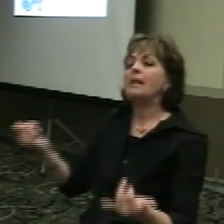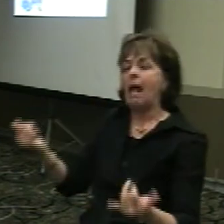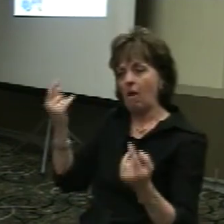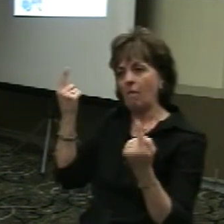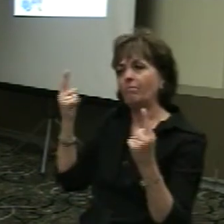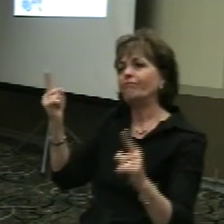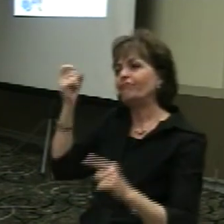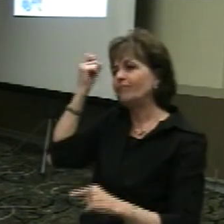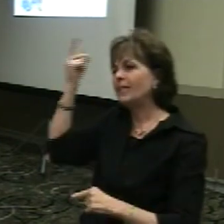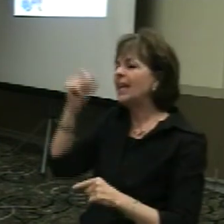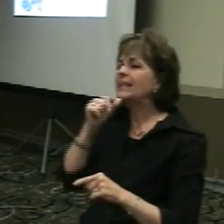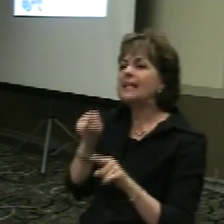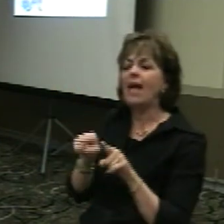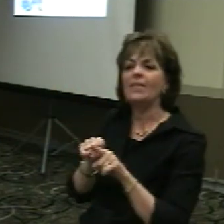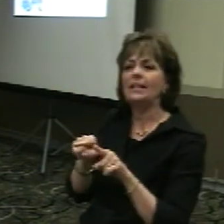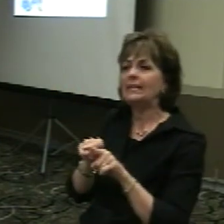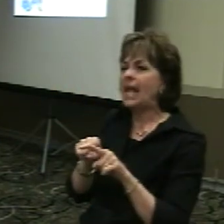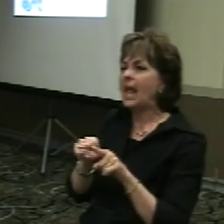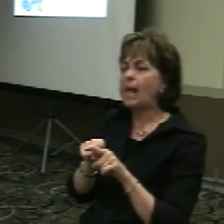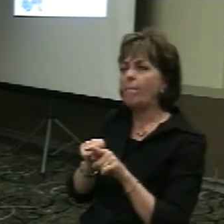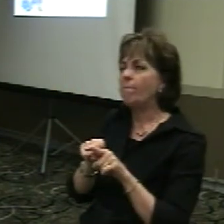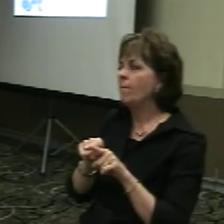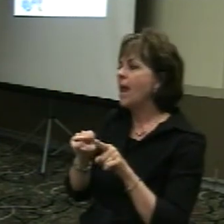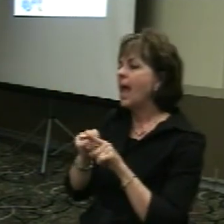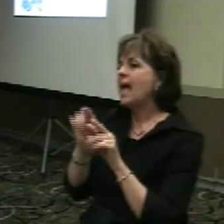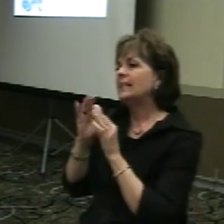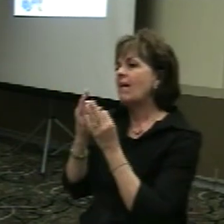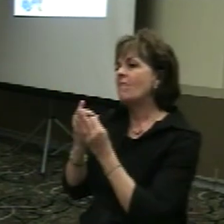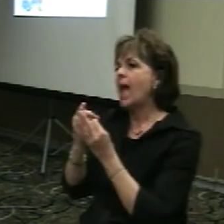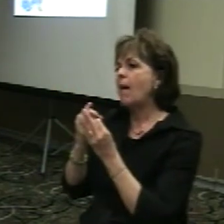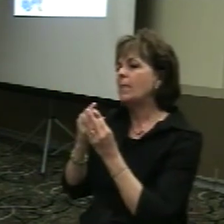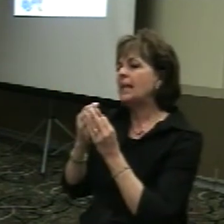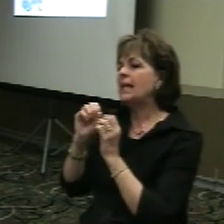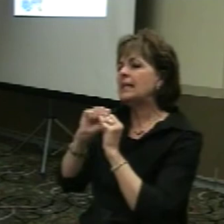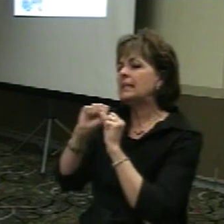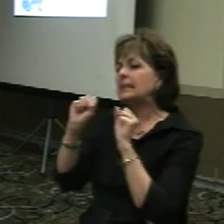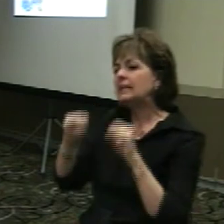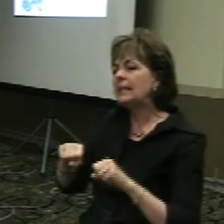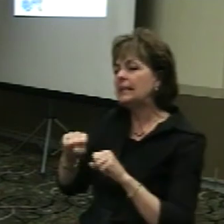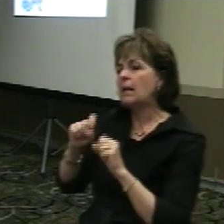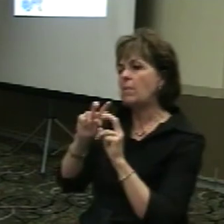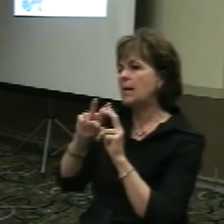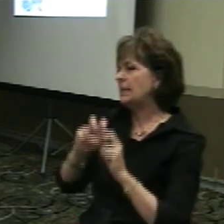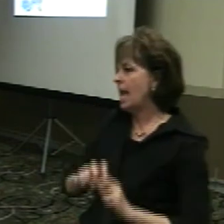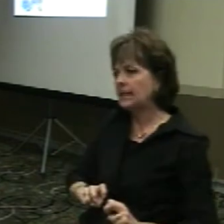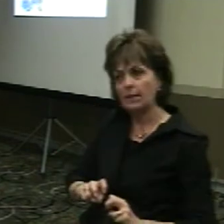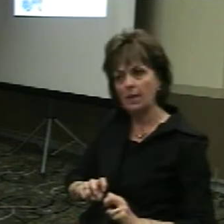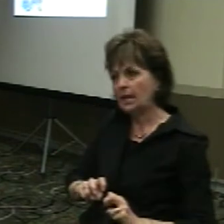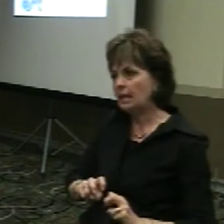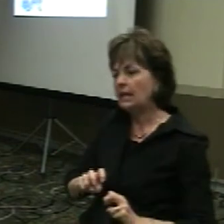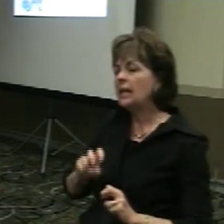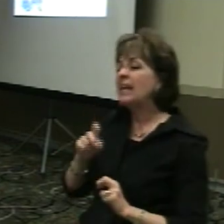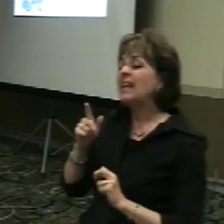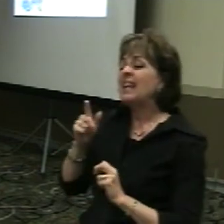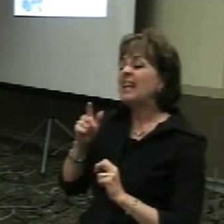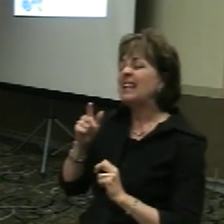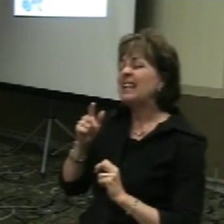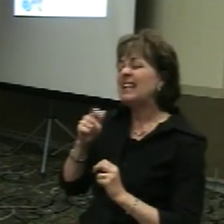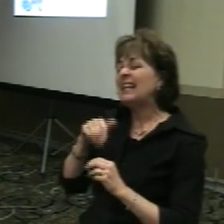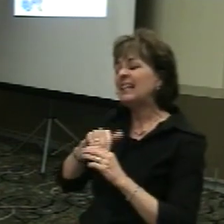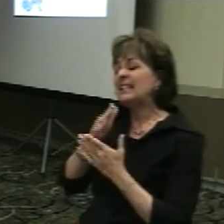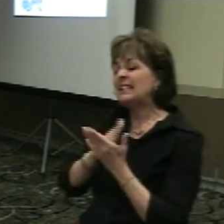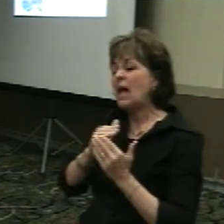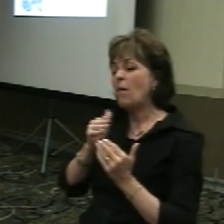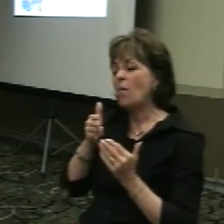It's not the same as a family system assessment. It's in some ways less